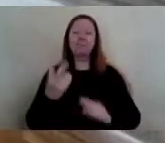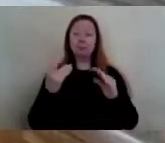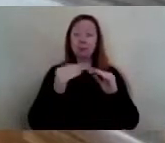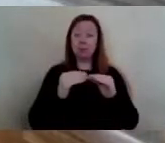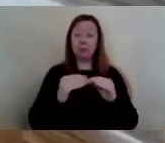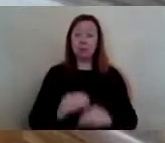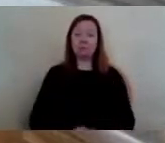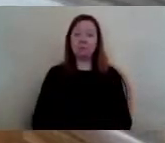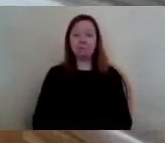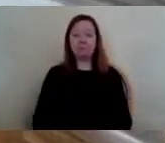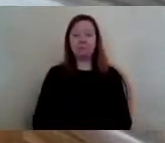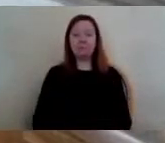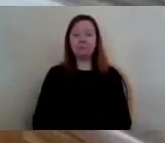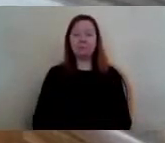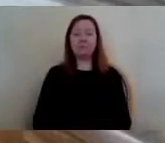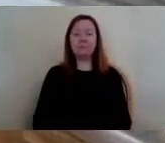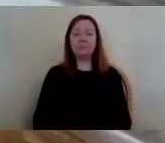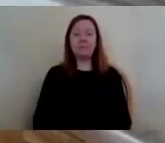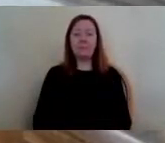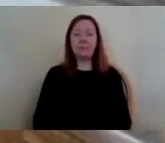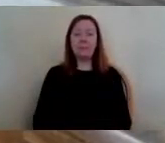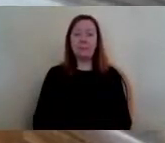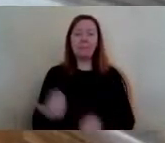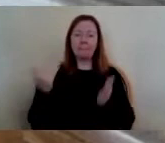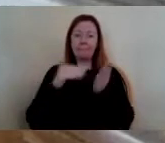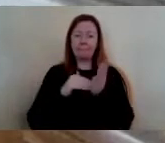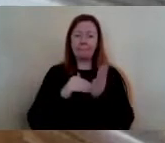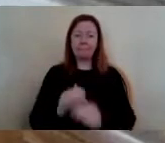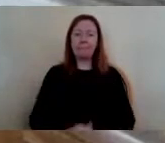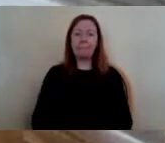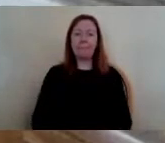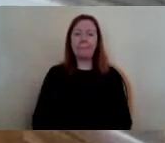side. Good. Again.